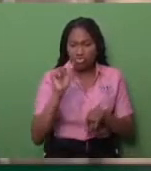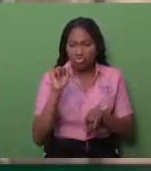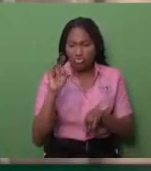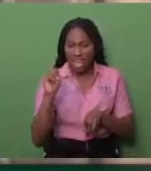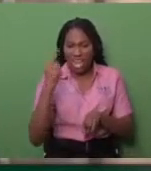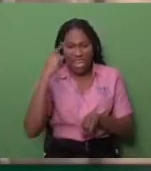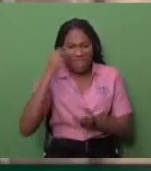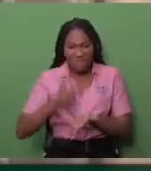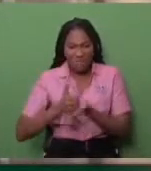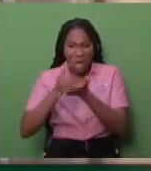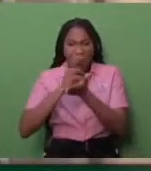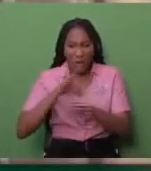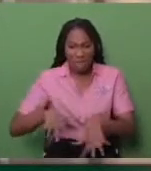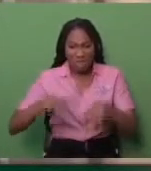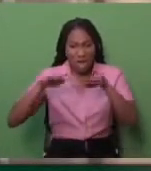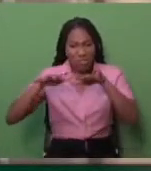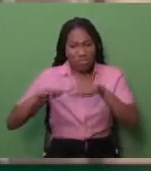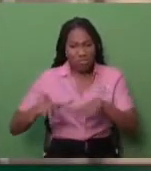the